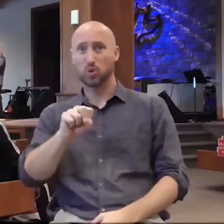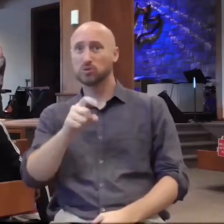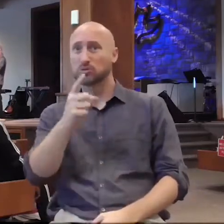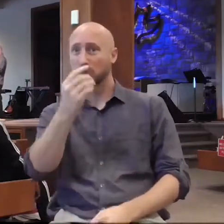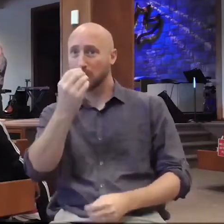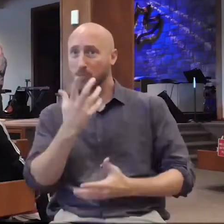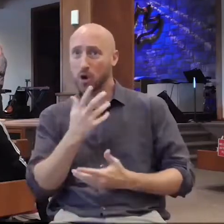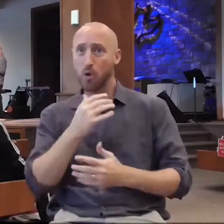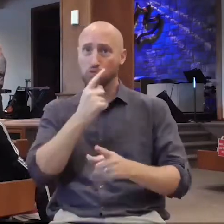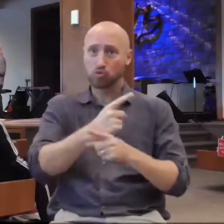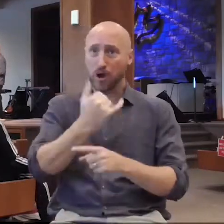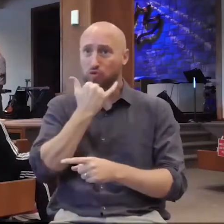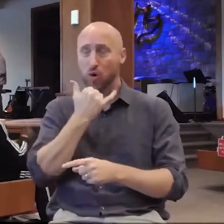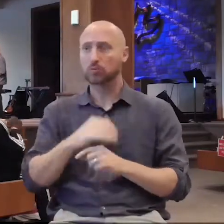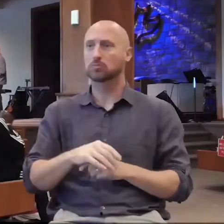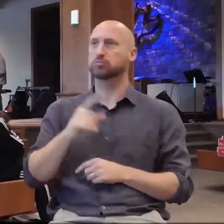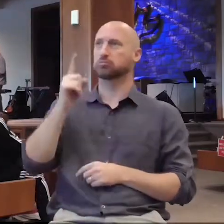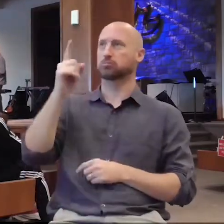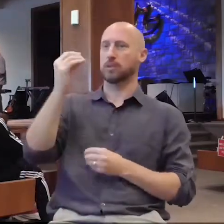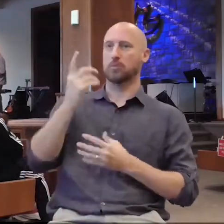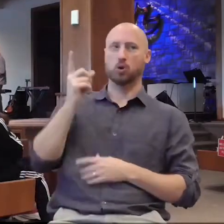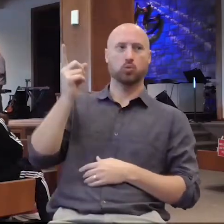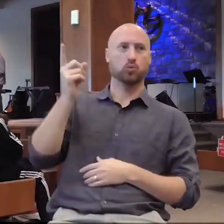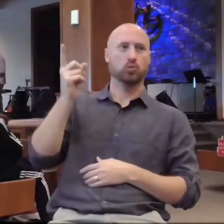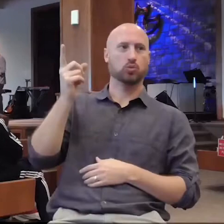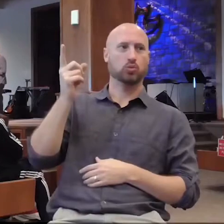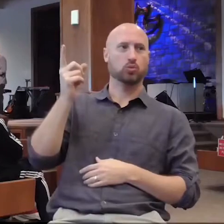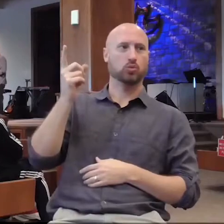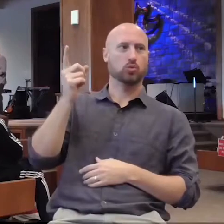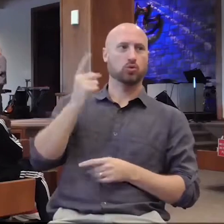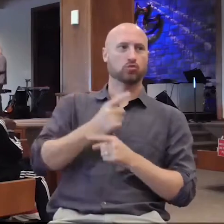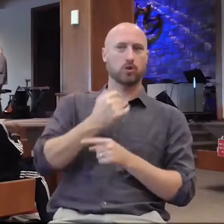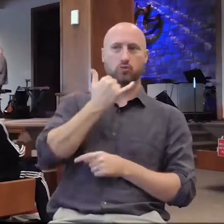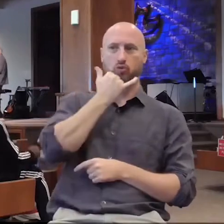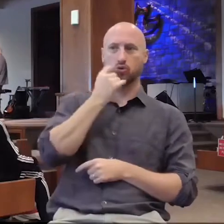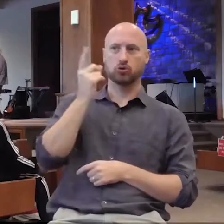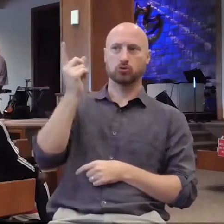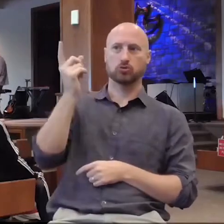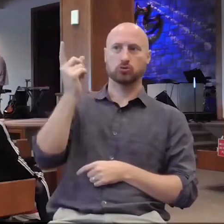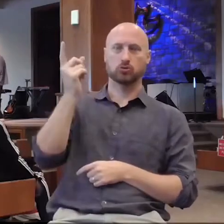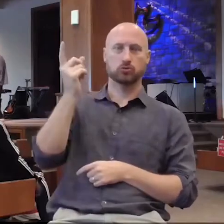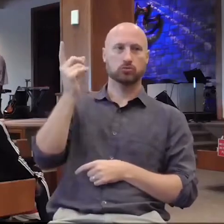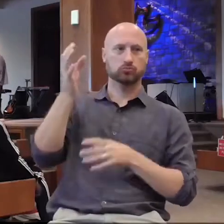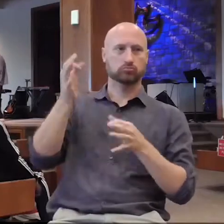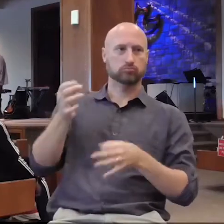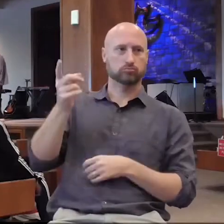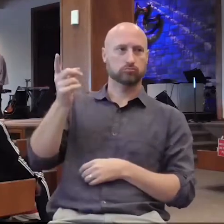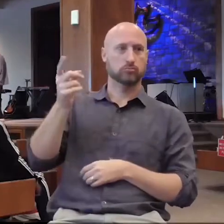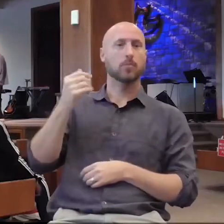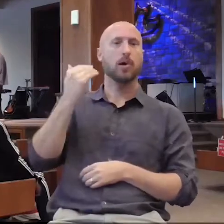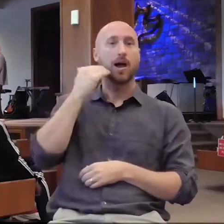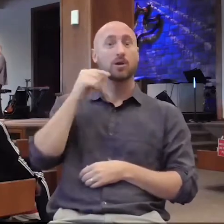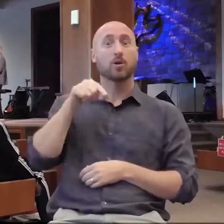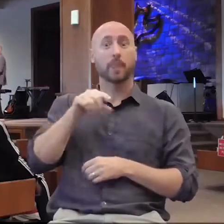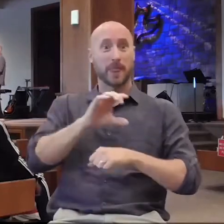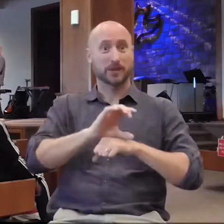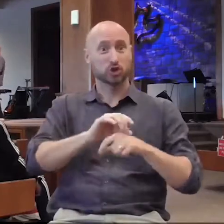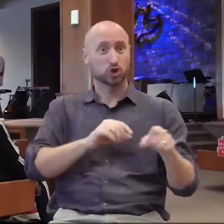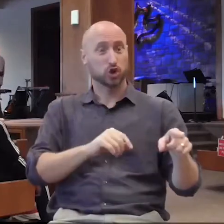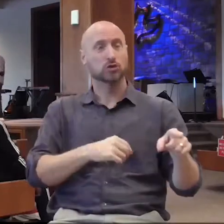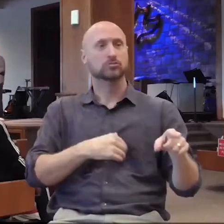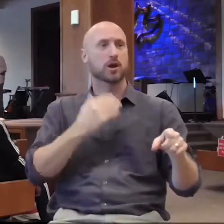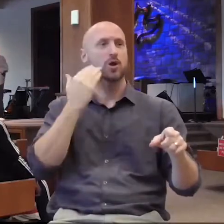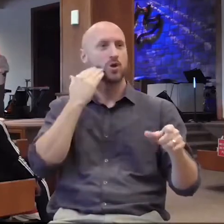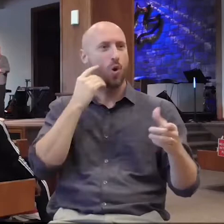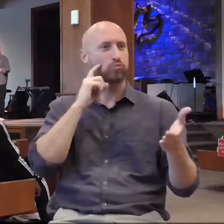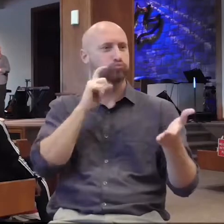us what's right and wrong. God Almighty tells us what's right and wrong. And he said, I love this church because they know the difference. There are certain things right,